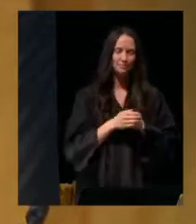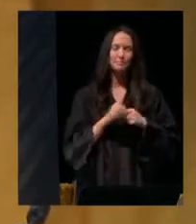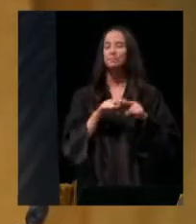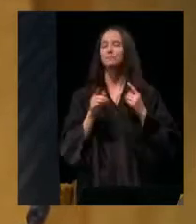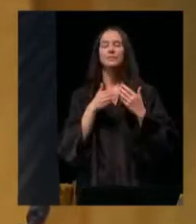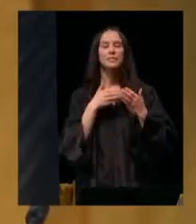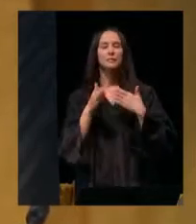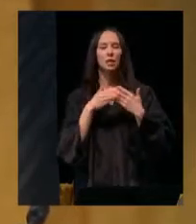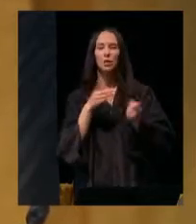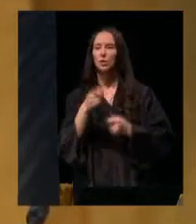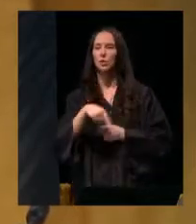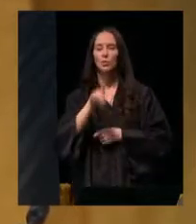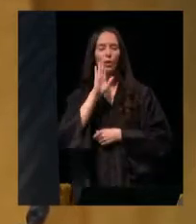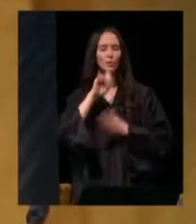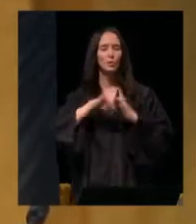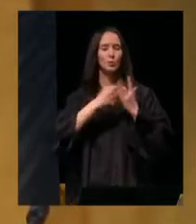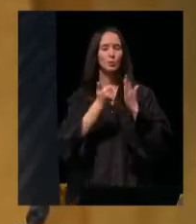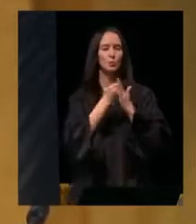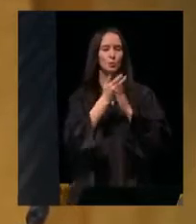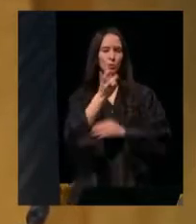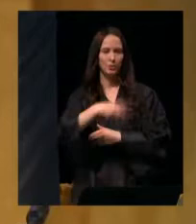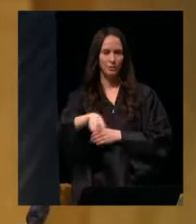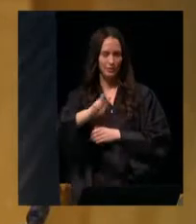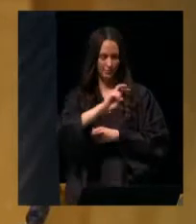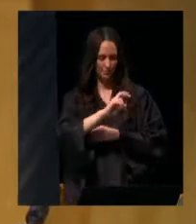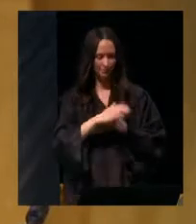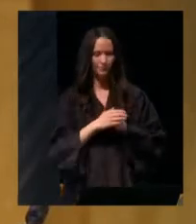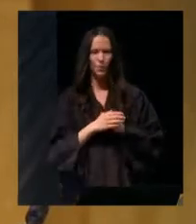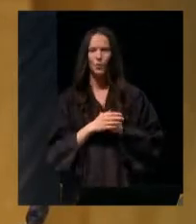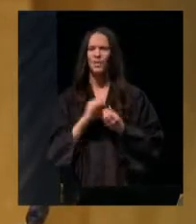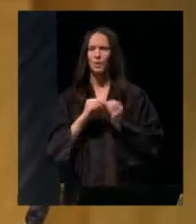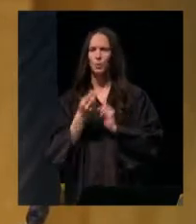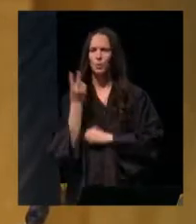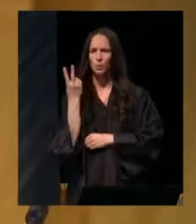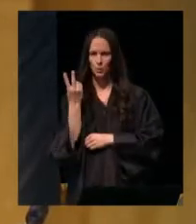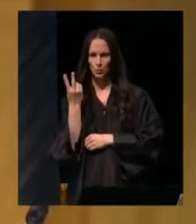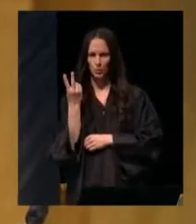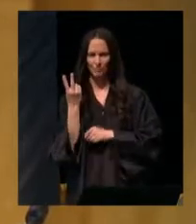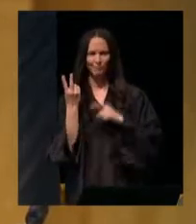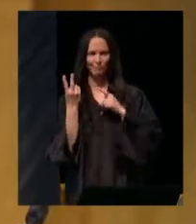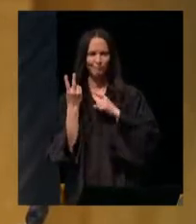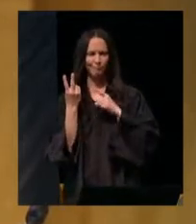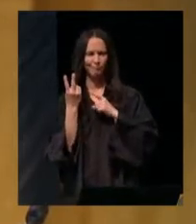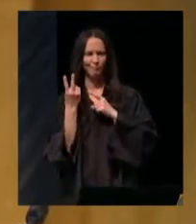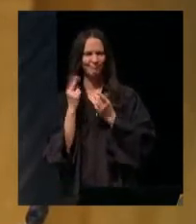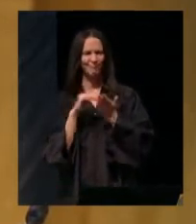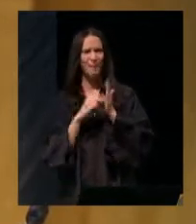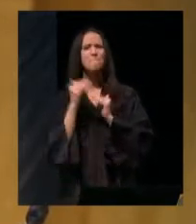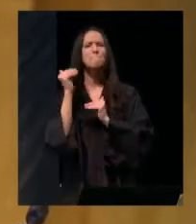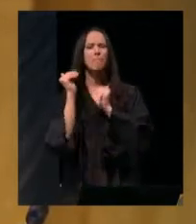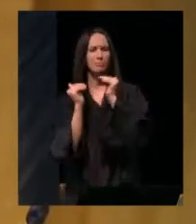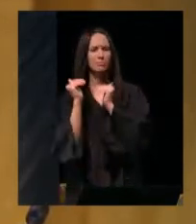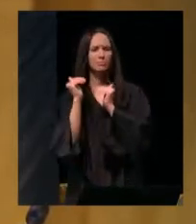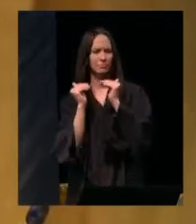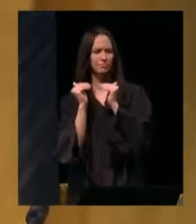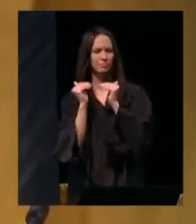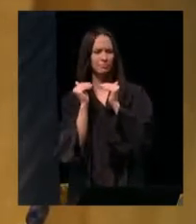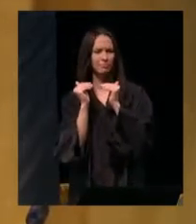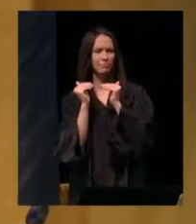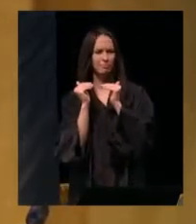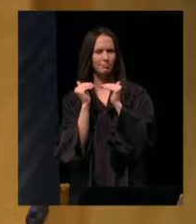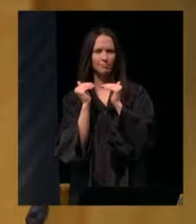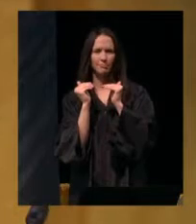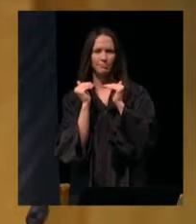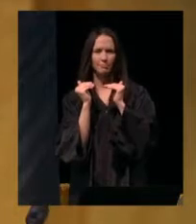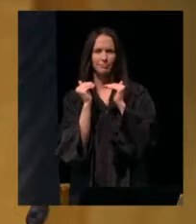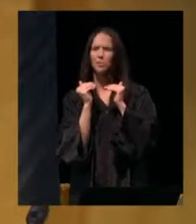all of you will begin a new journey. Moving to the number 2. The number 2 implies balance. You've already experienced